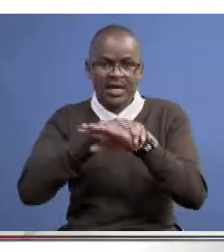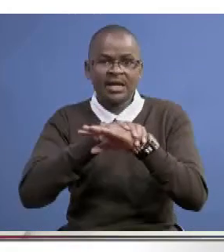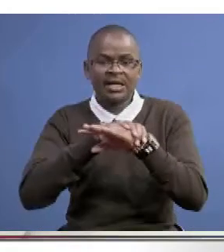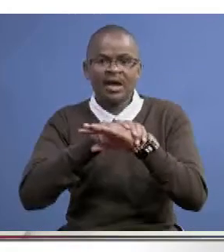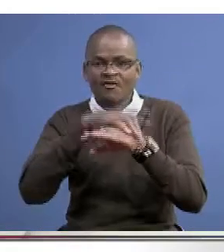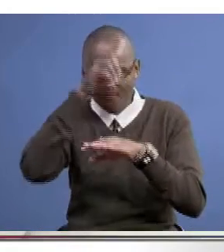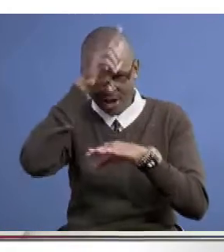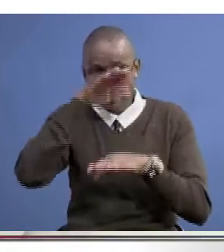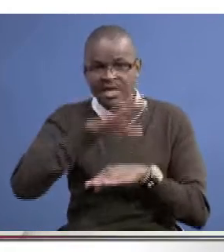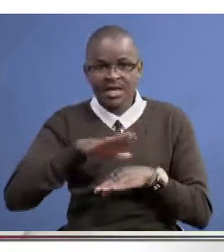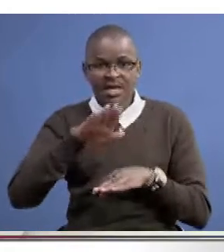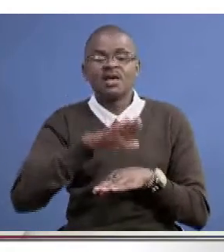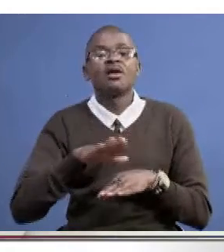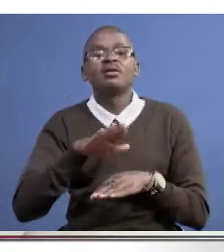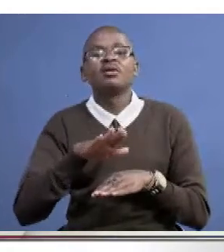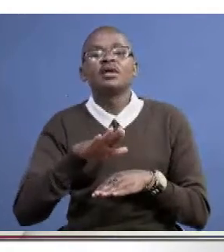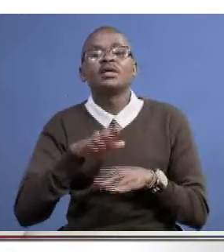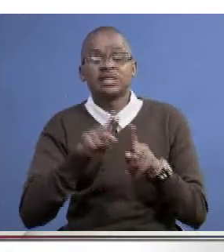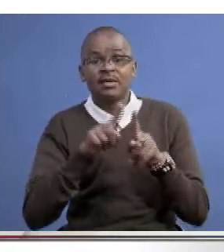remote areas and offer